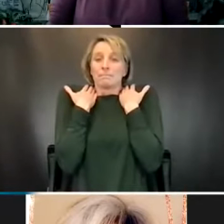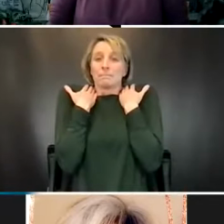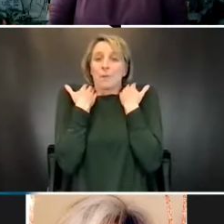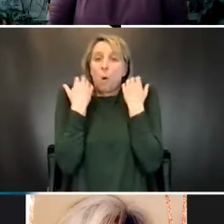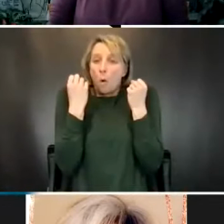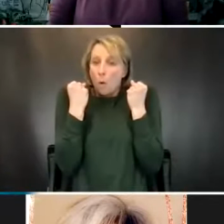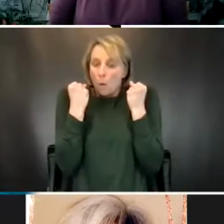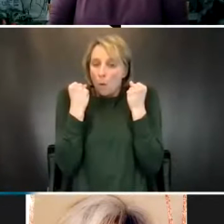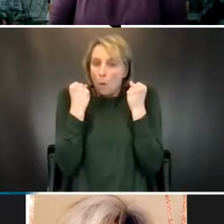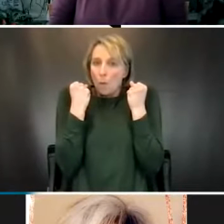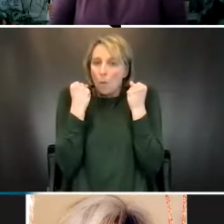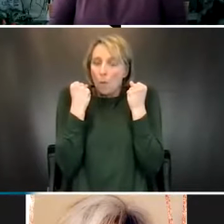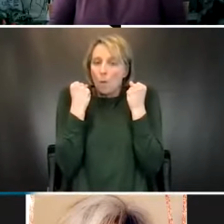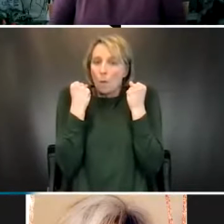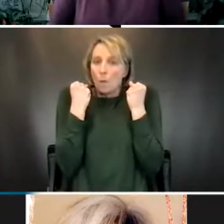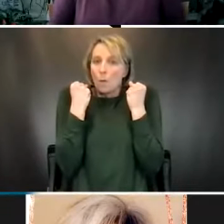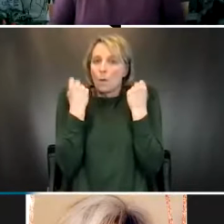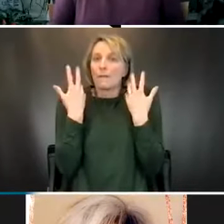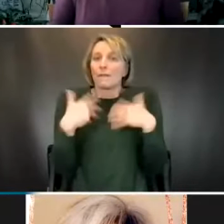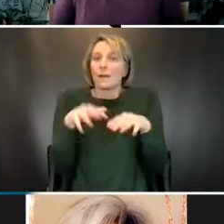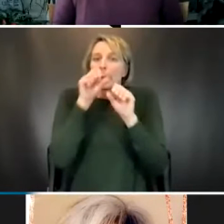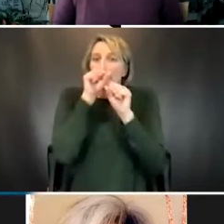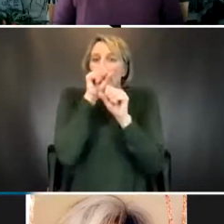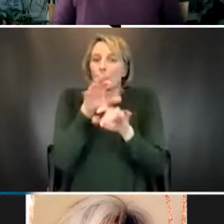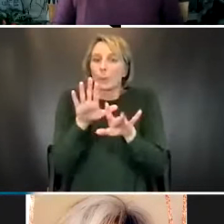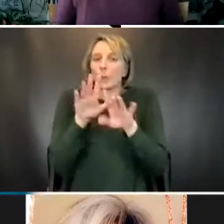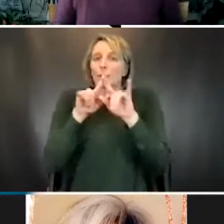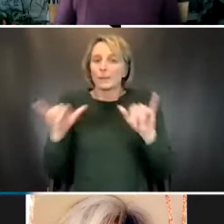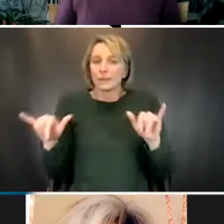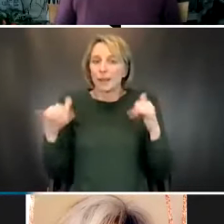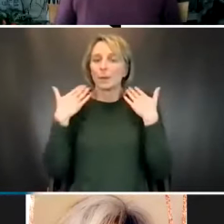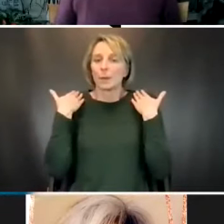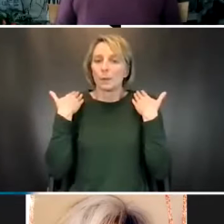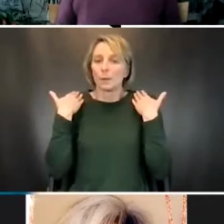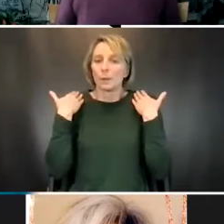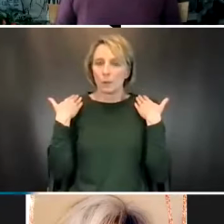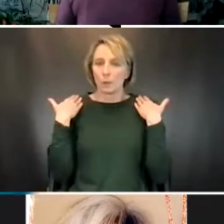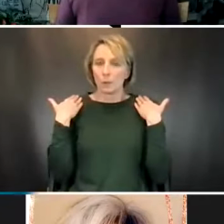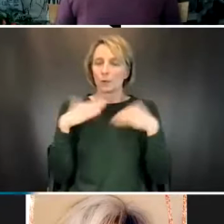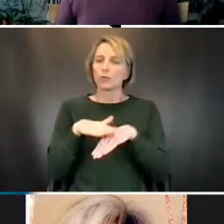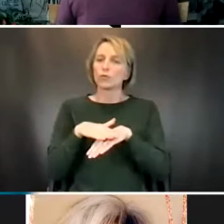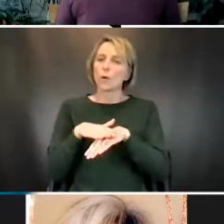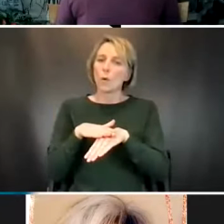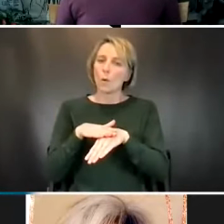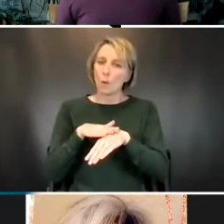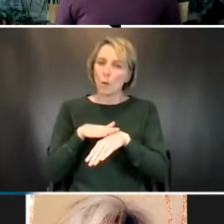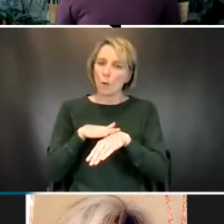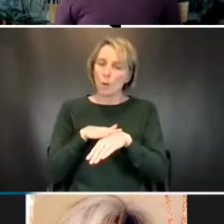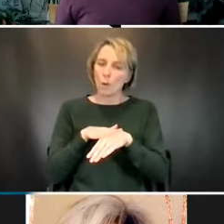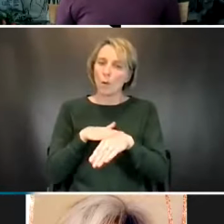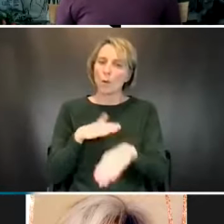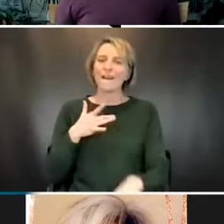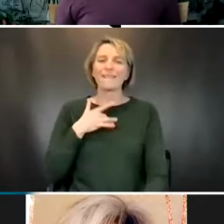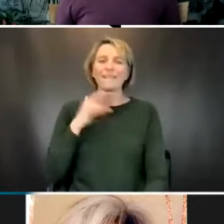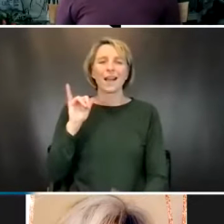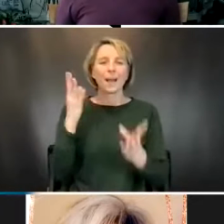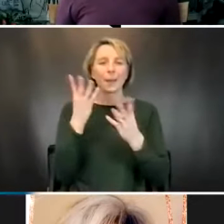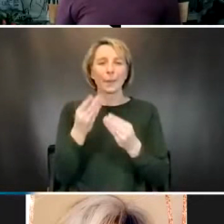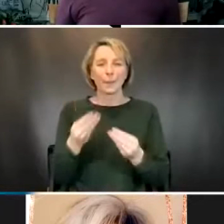Hold that. And then exhale, just release it down slowly, like you're melting through the